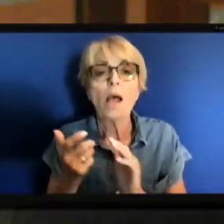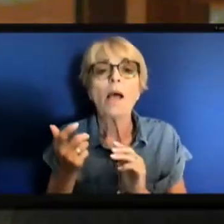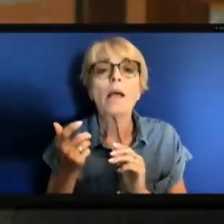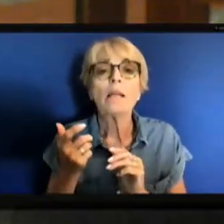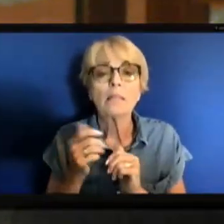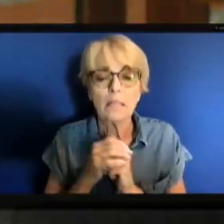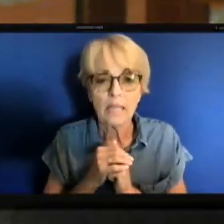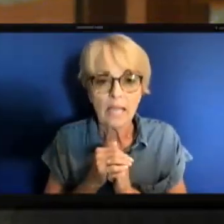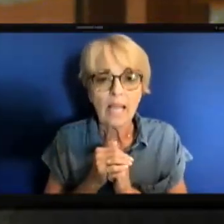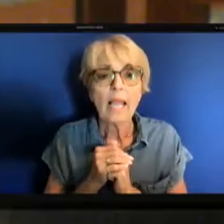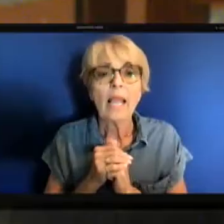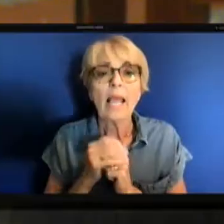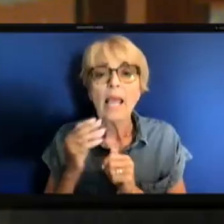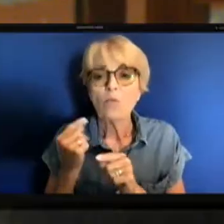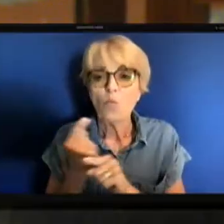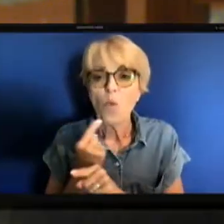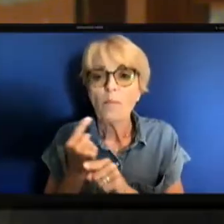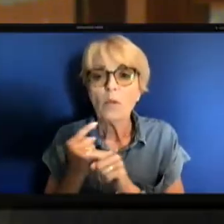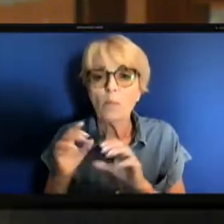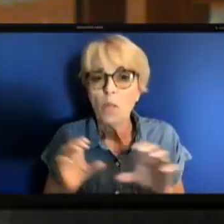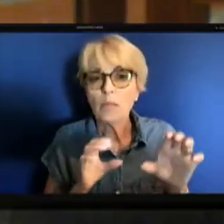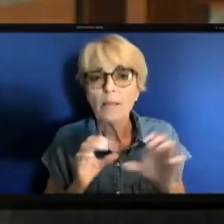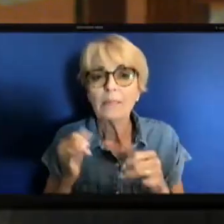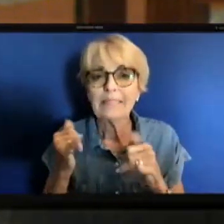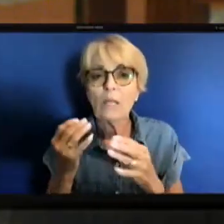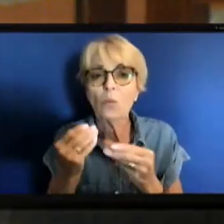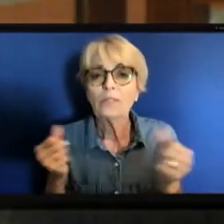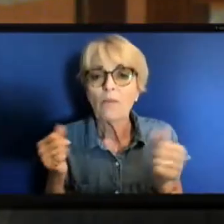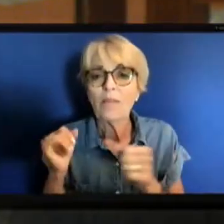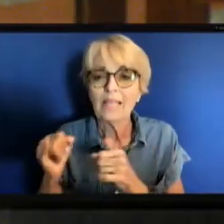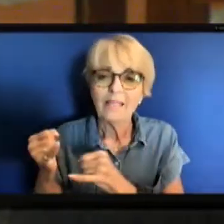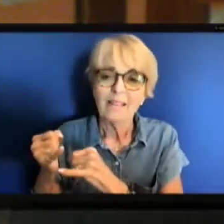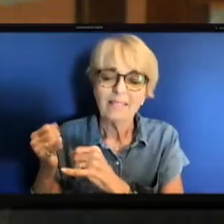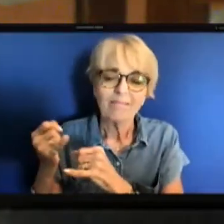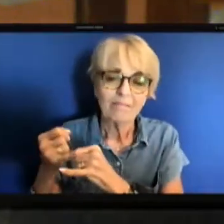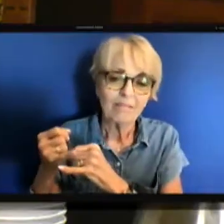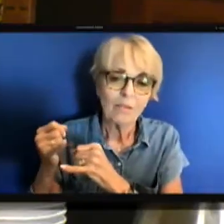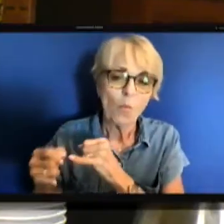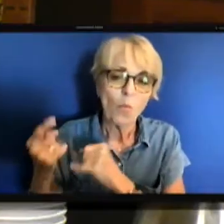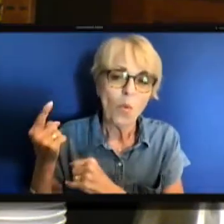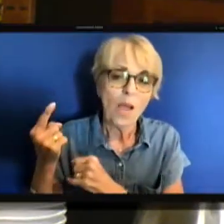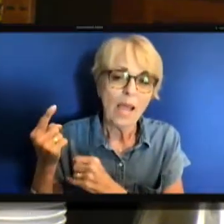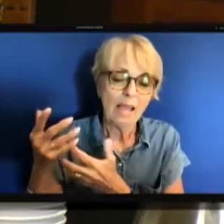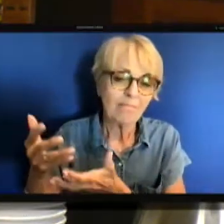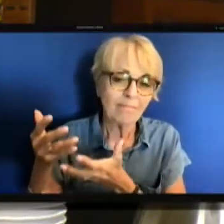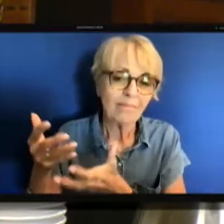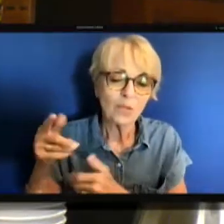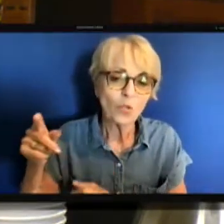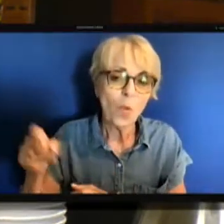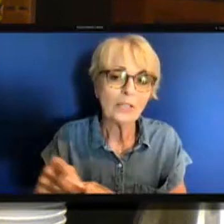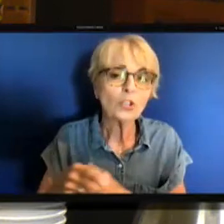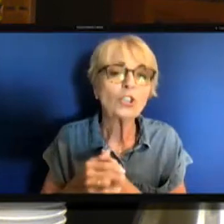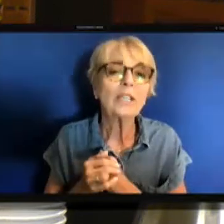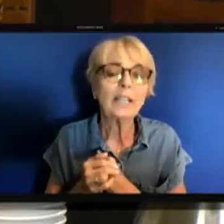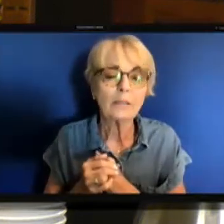business. Mm-hmm. But we're still resolving the outstanding final question. Yeah, and I guess we'll let the attorneys try to figure that out, and hopefully we get